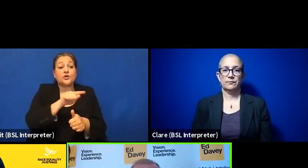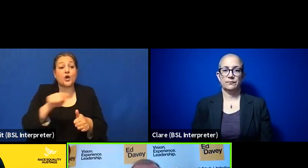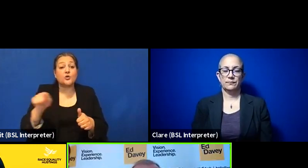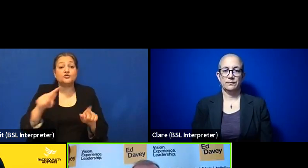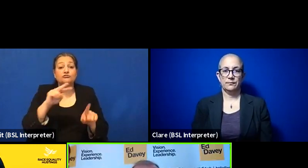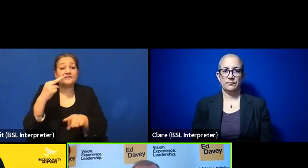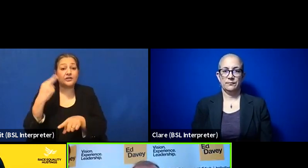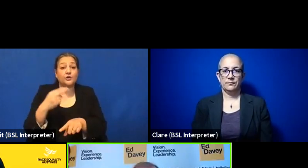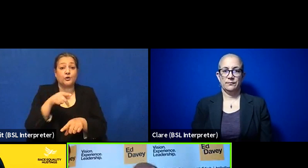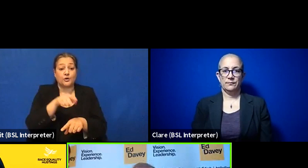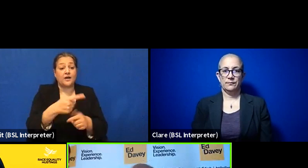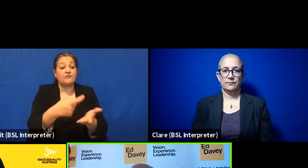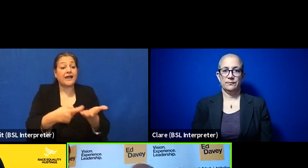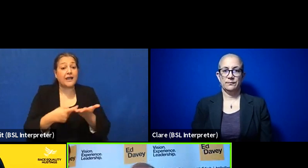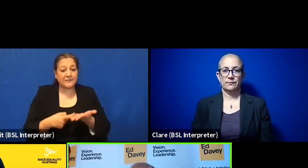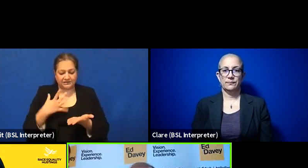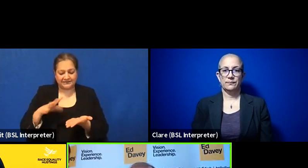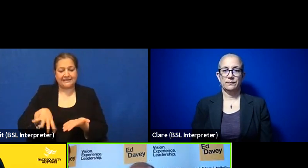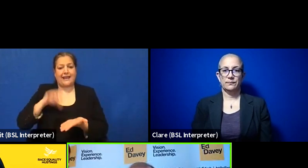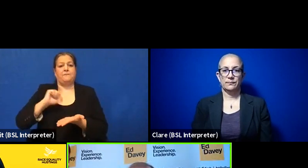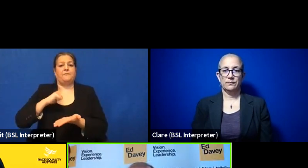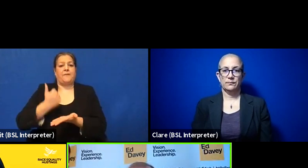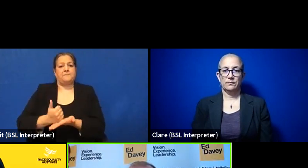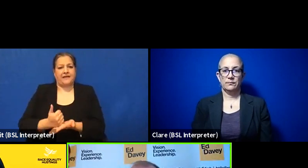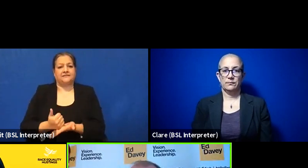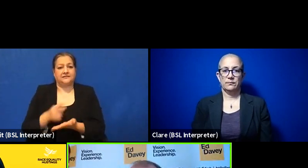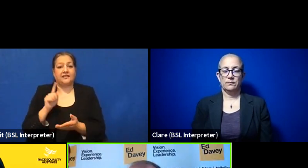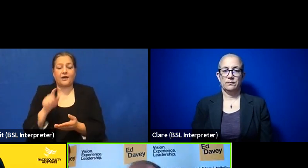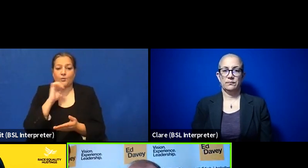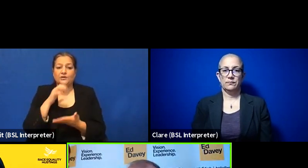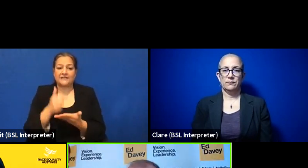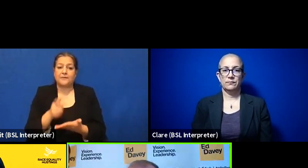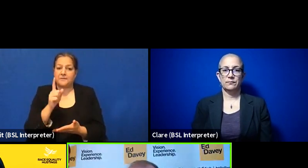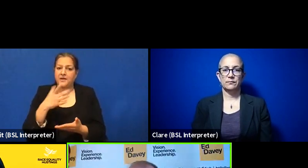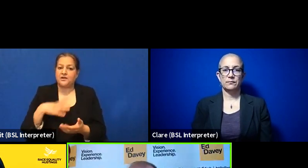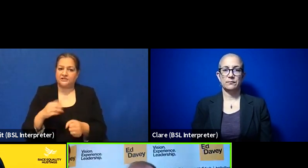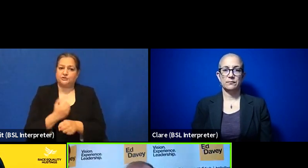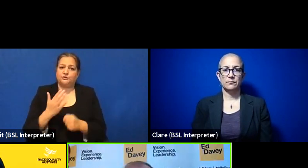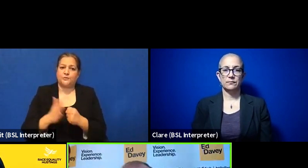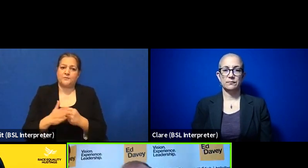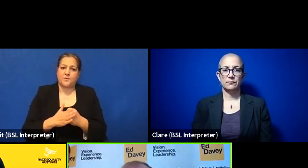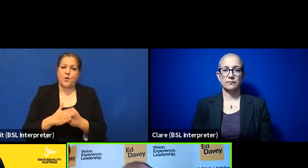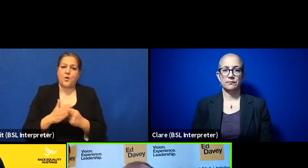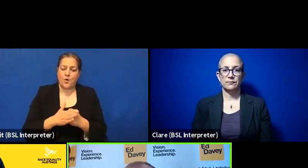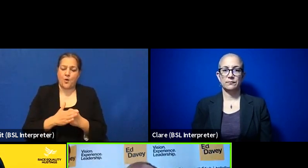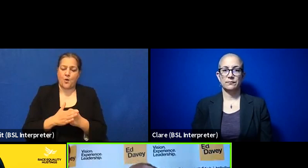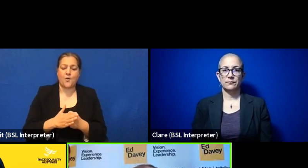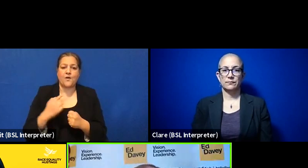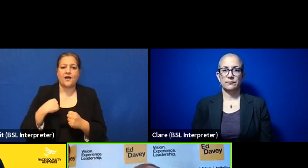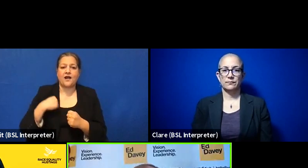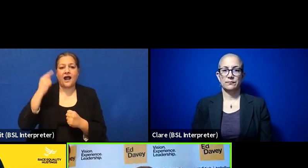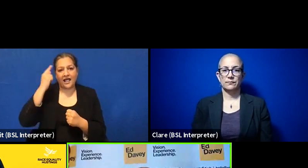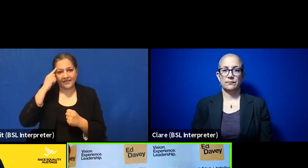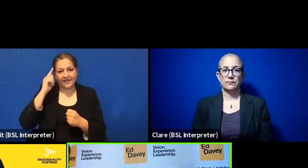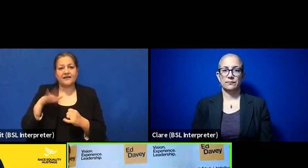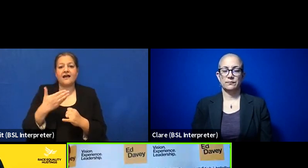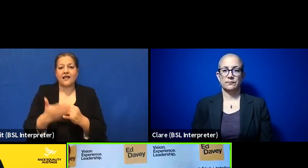about. That will go quite a way, but I think there's a lot more to do. And I think unless